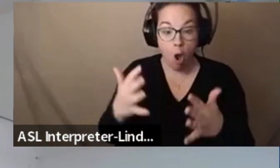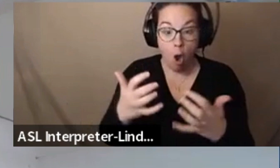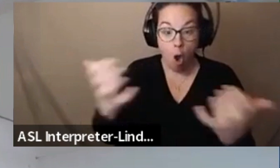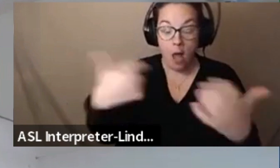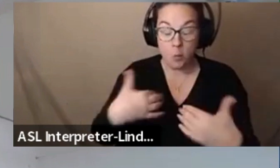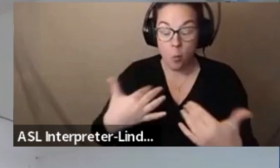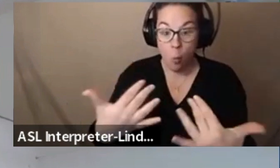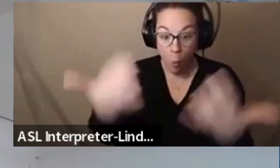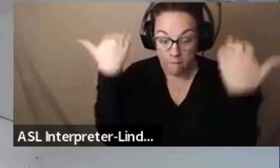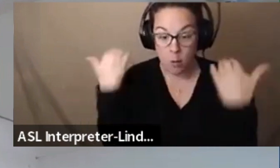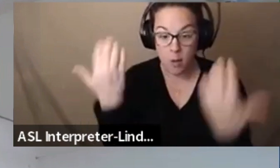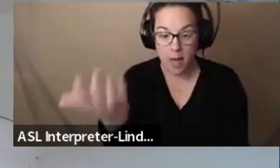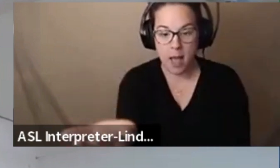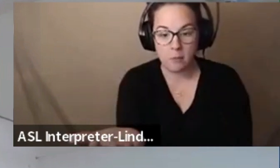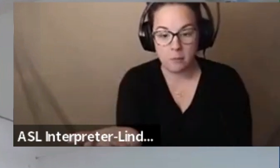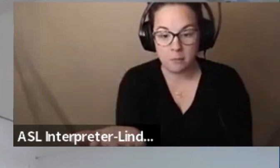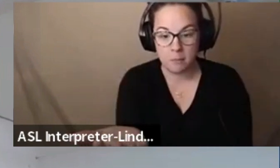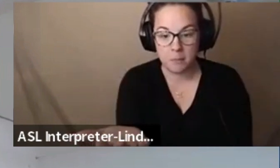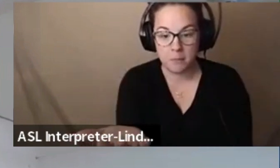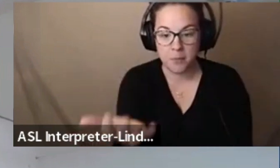was overwhelming to see how